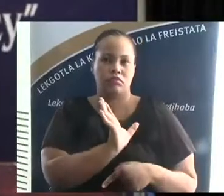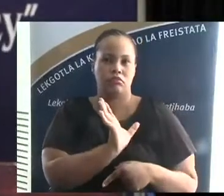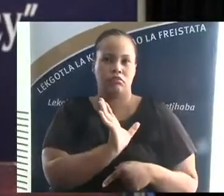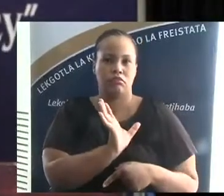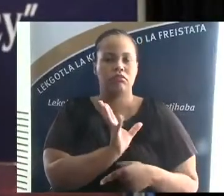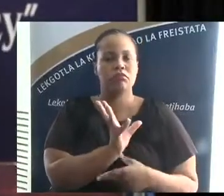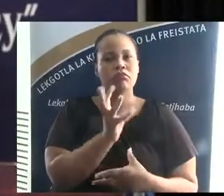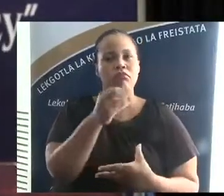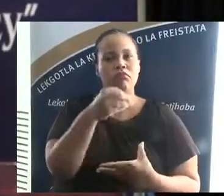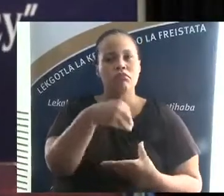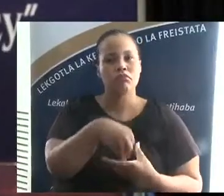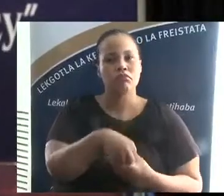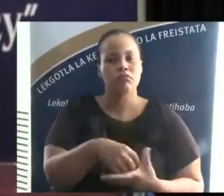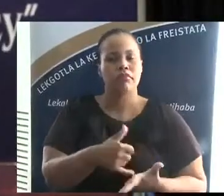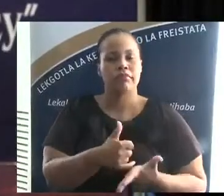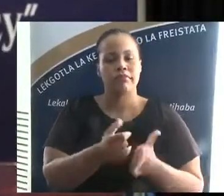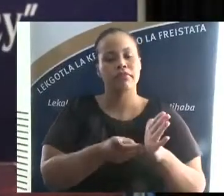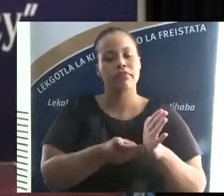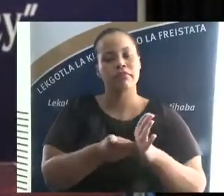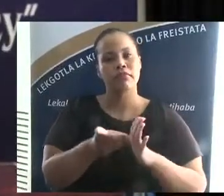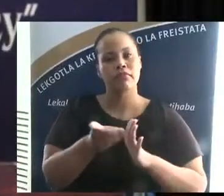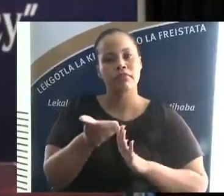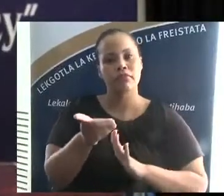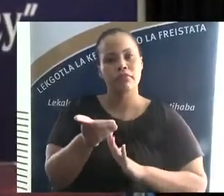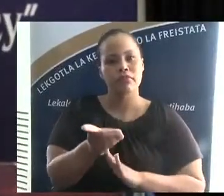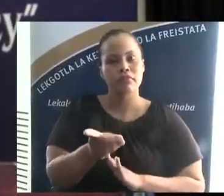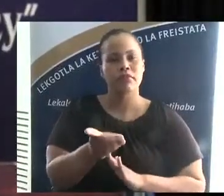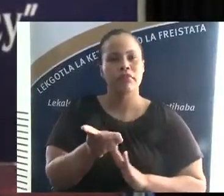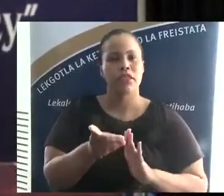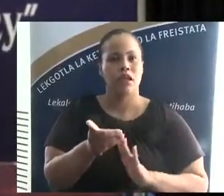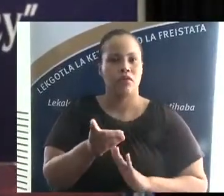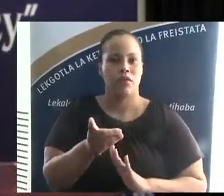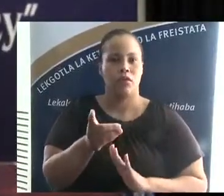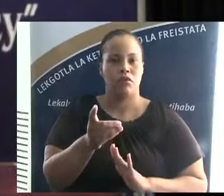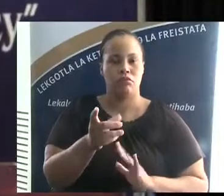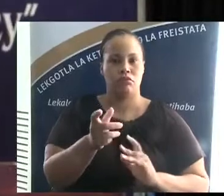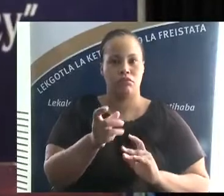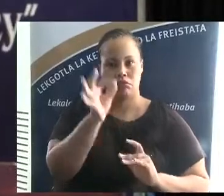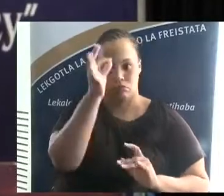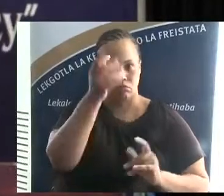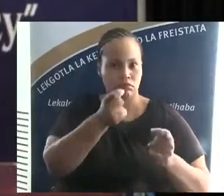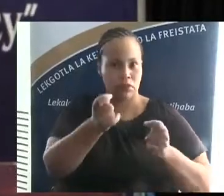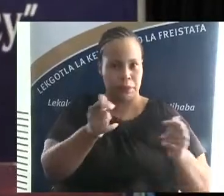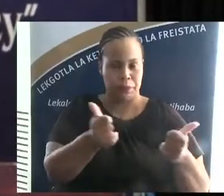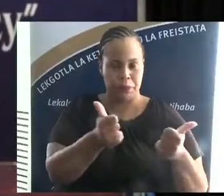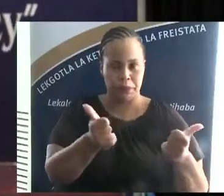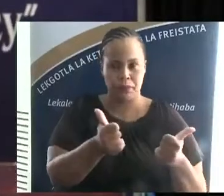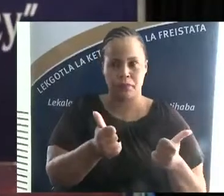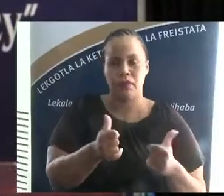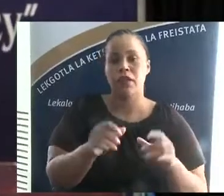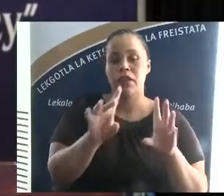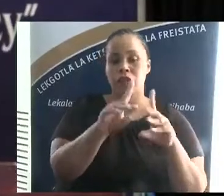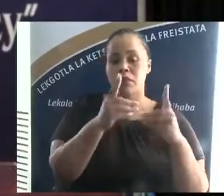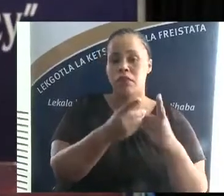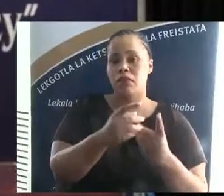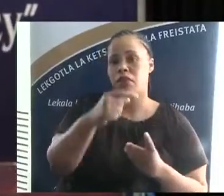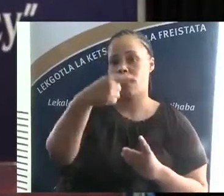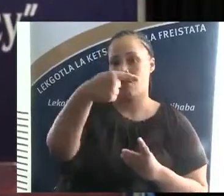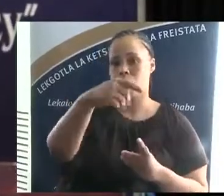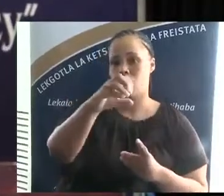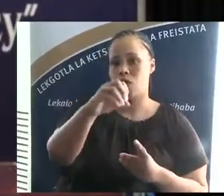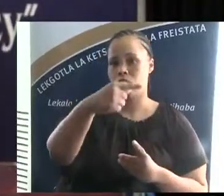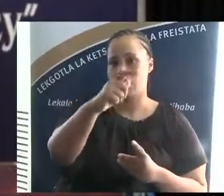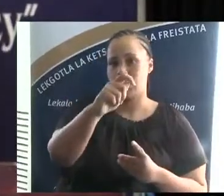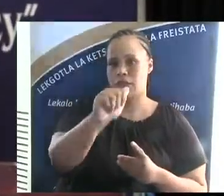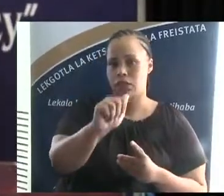this preliminary trajectory to effective governance. The departments of COCTA and Treasury will further embark on a